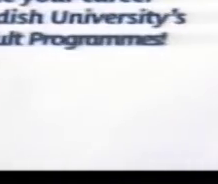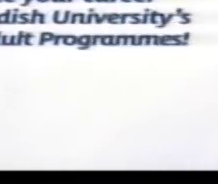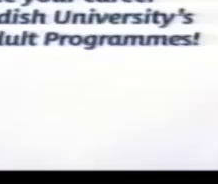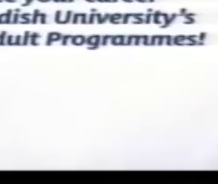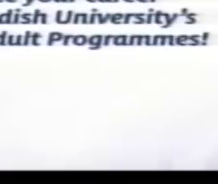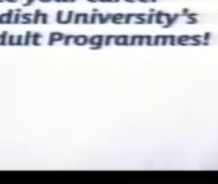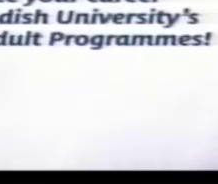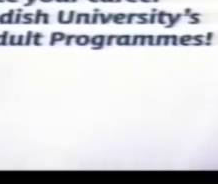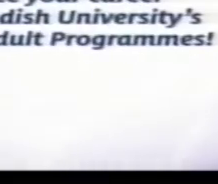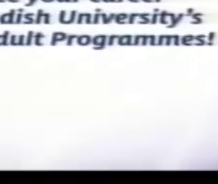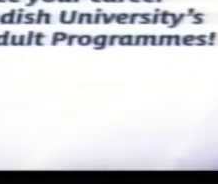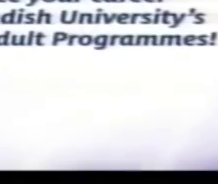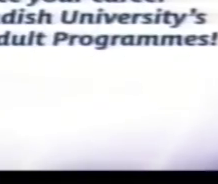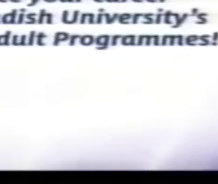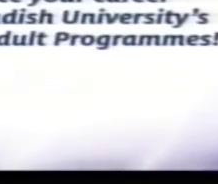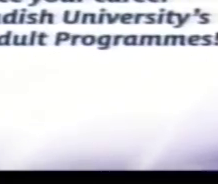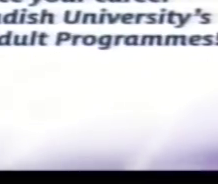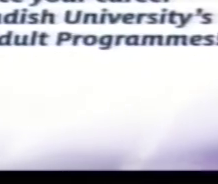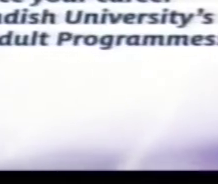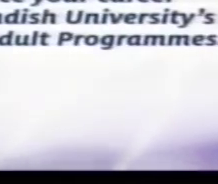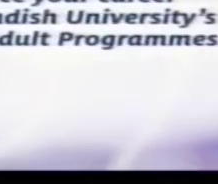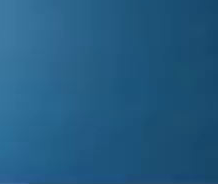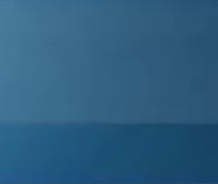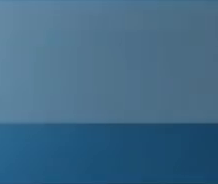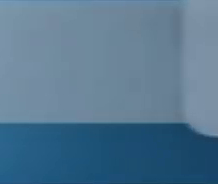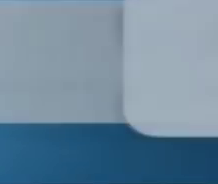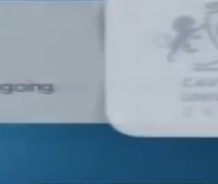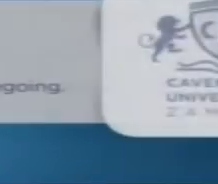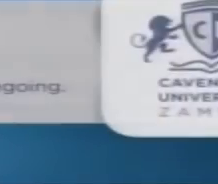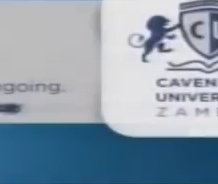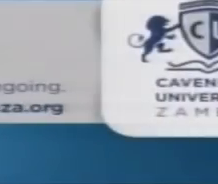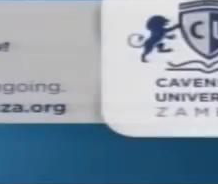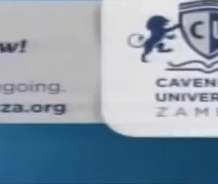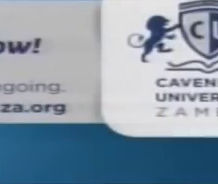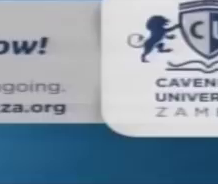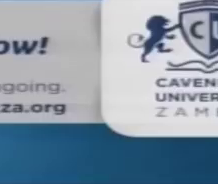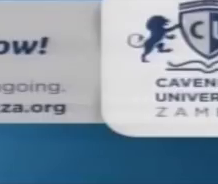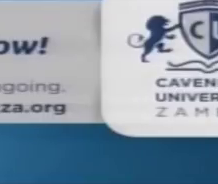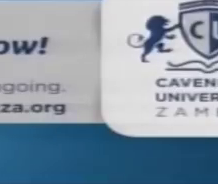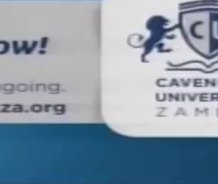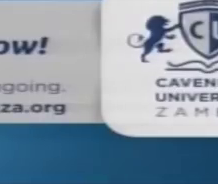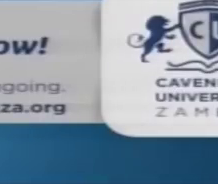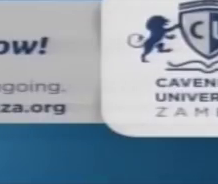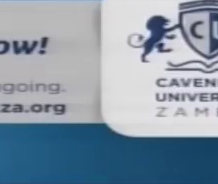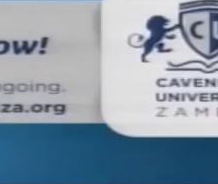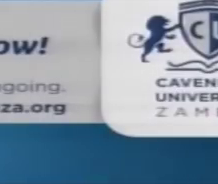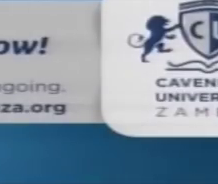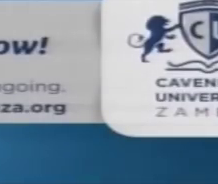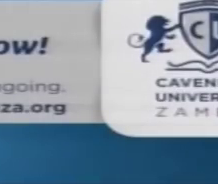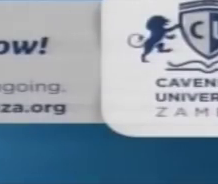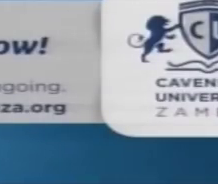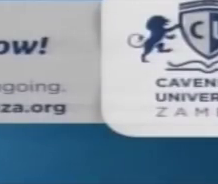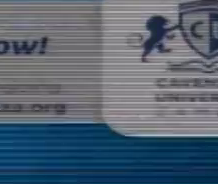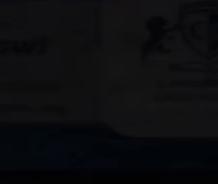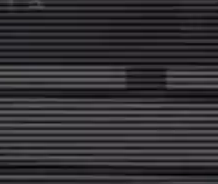degree has finally been made easier for the working adult. Check our website for more information or to apply.